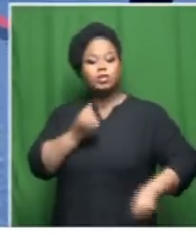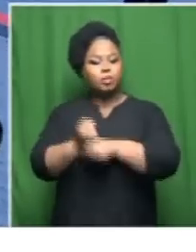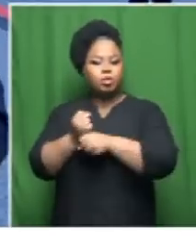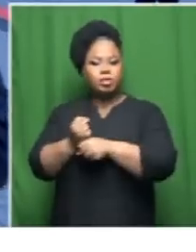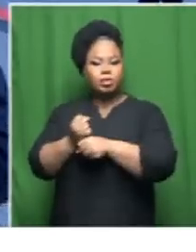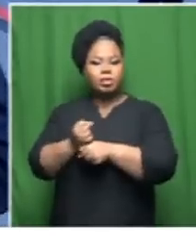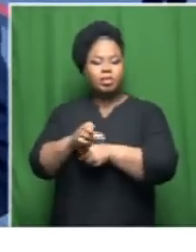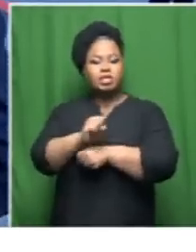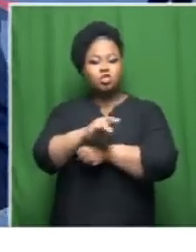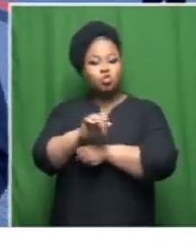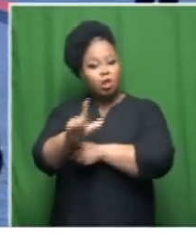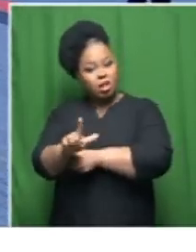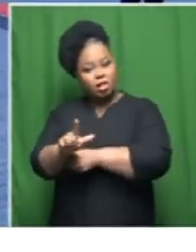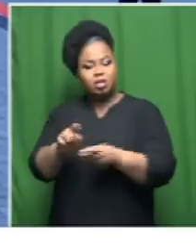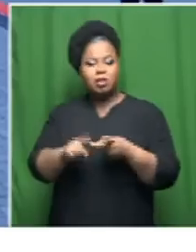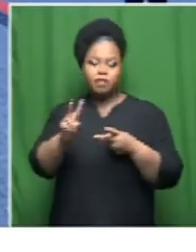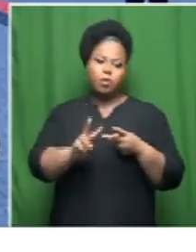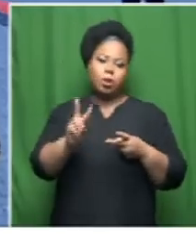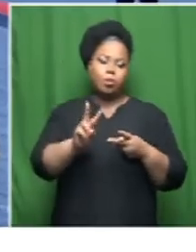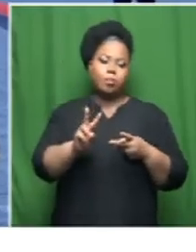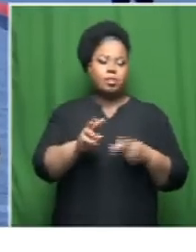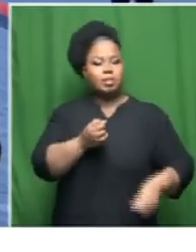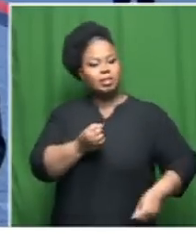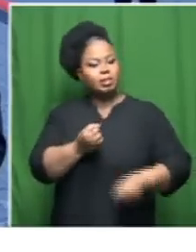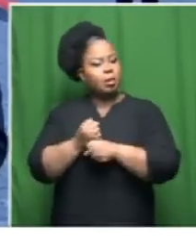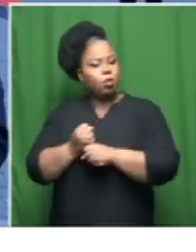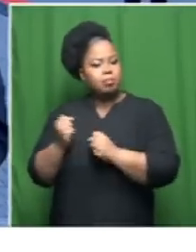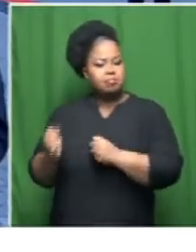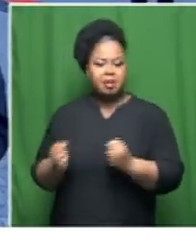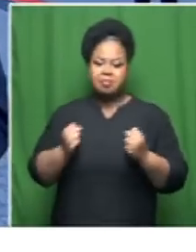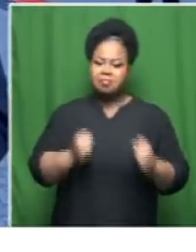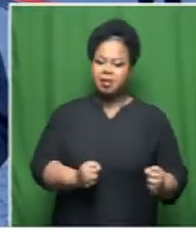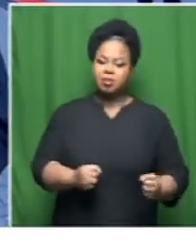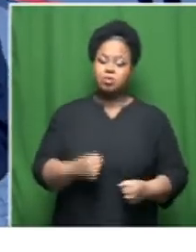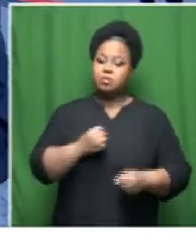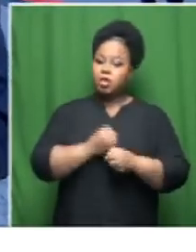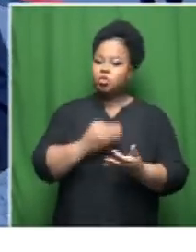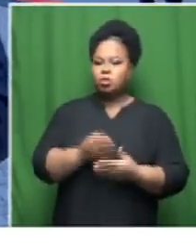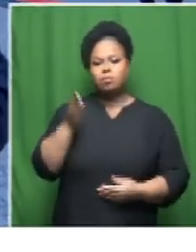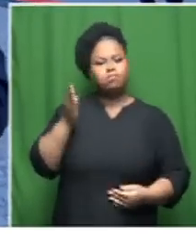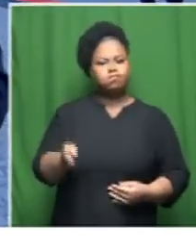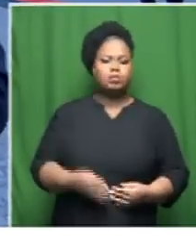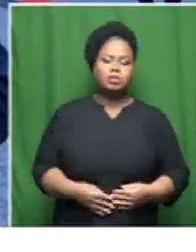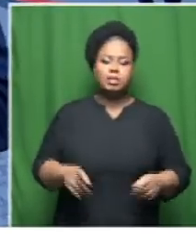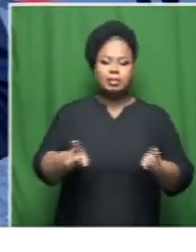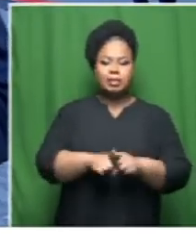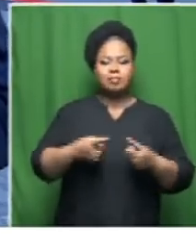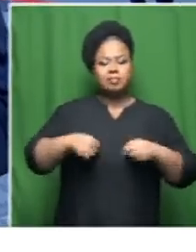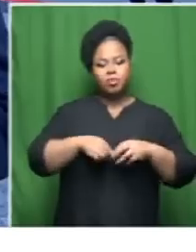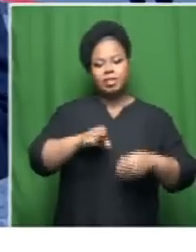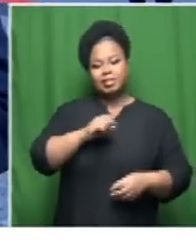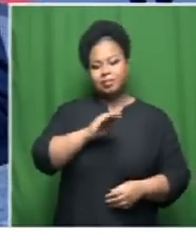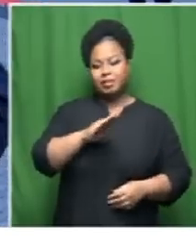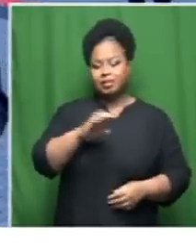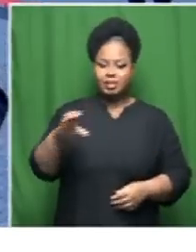throughout. Sasol, as well as Vodacom. They've stood with these ladies throughout to make sure that they're there. I mean, even with us at the SABC, we